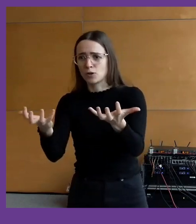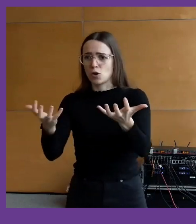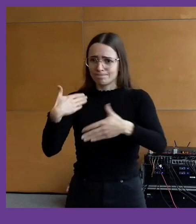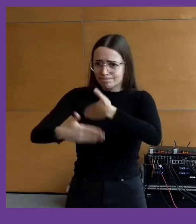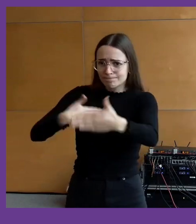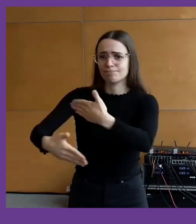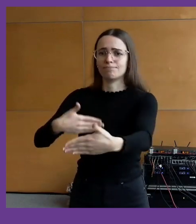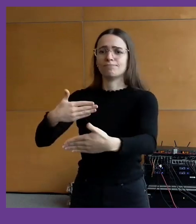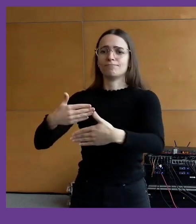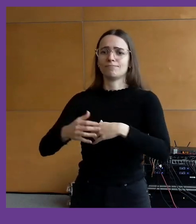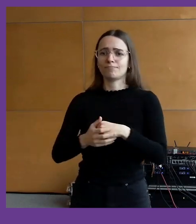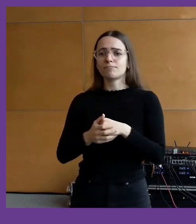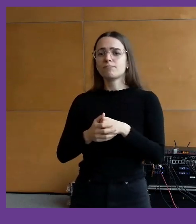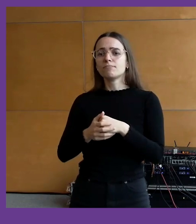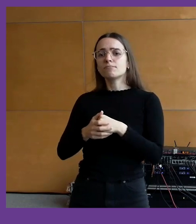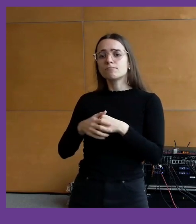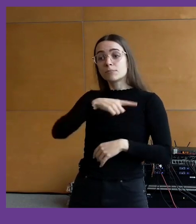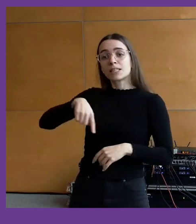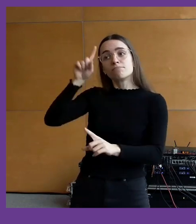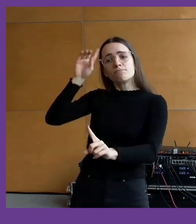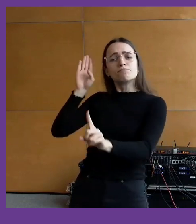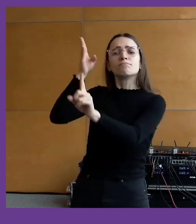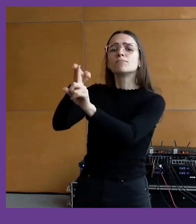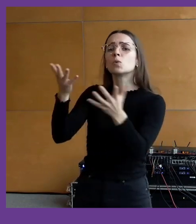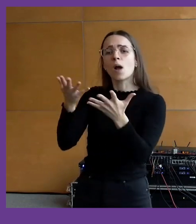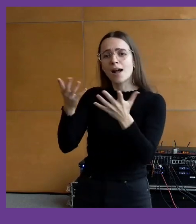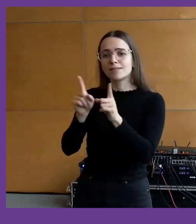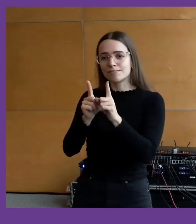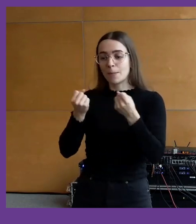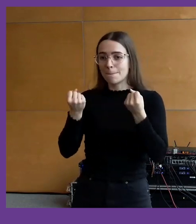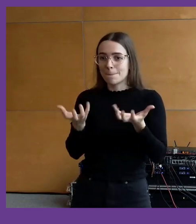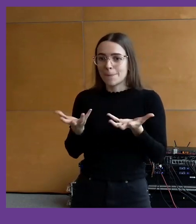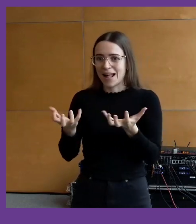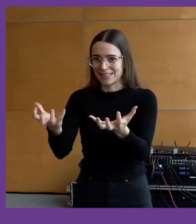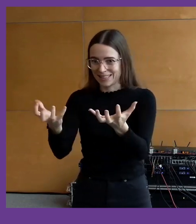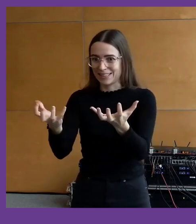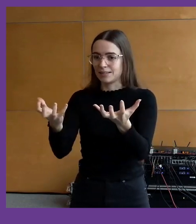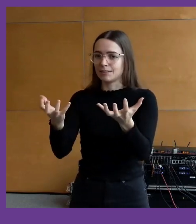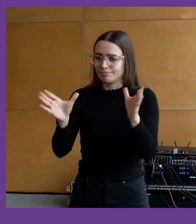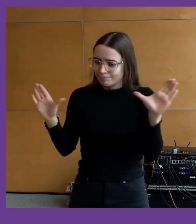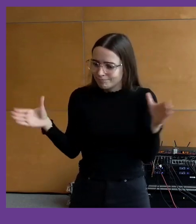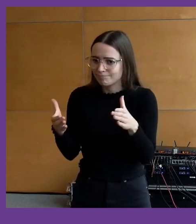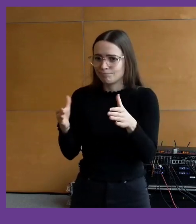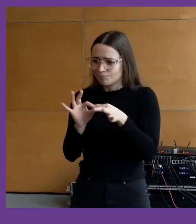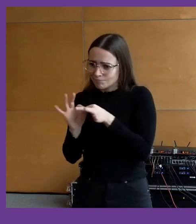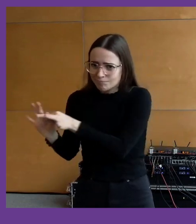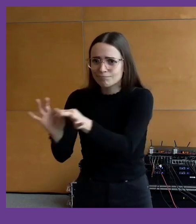this community in tourism is really flourishing. And it is a very